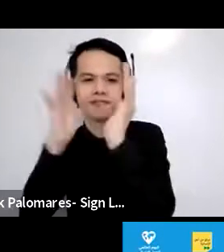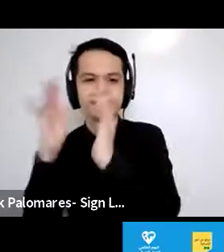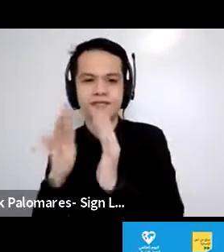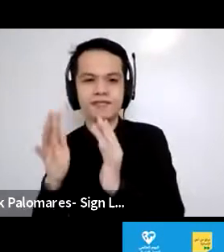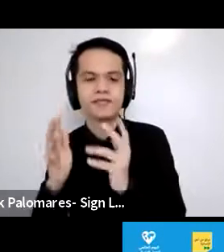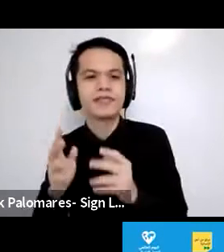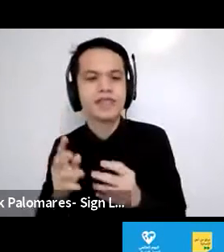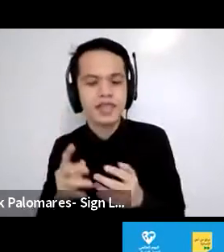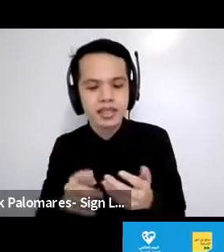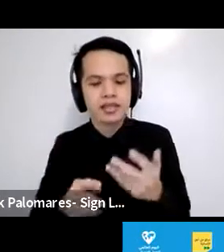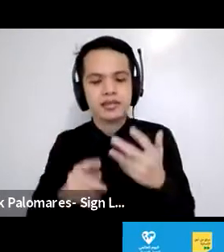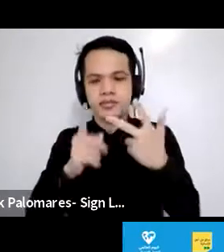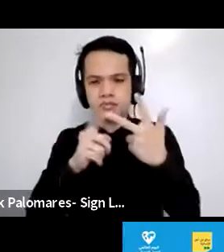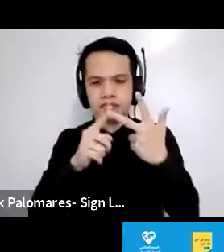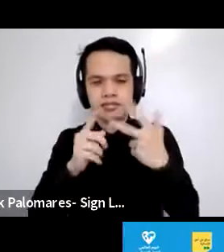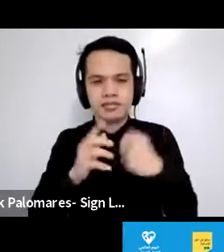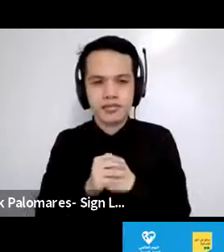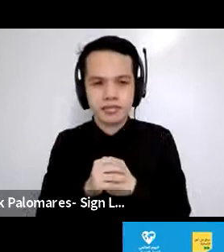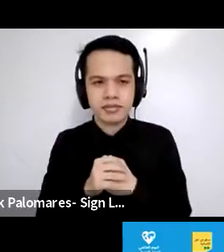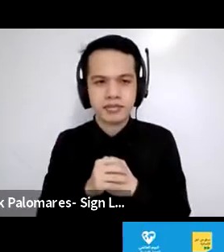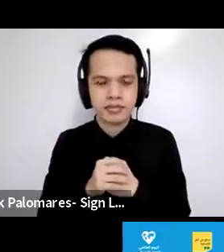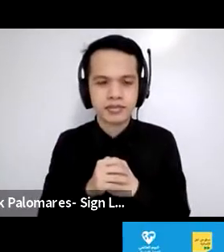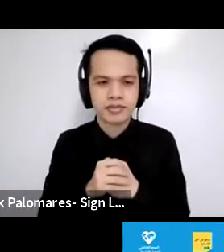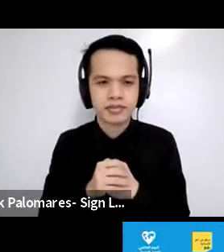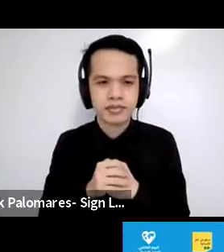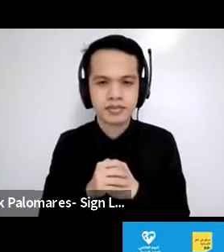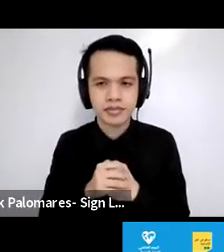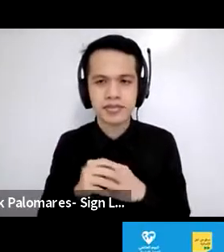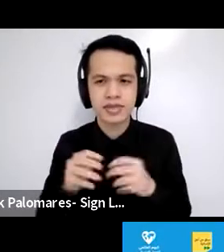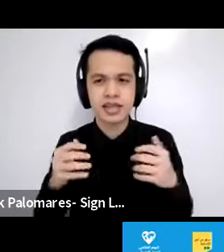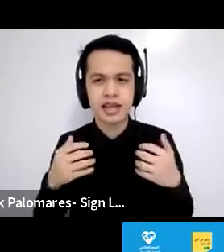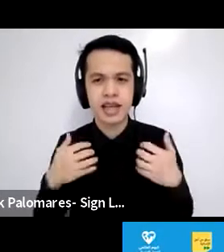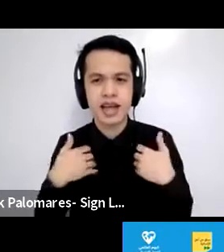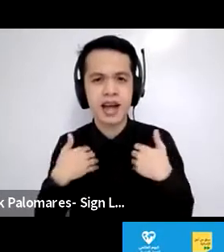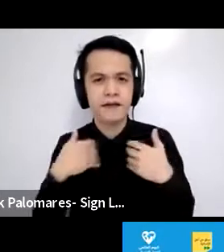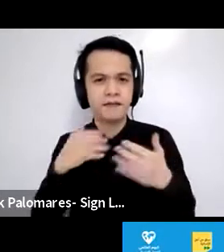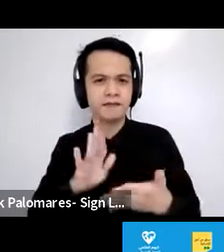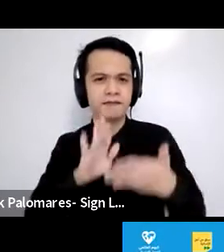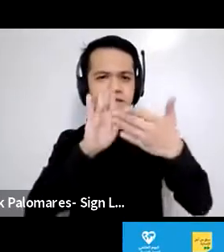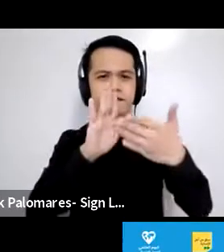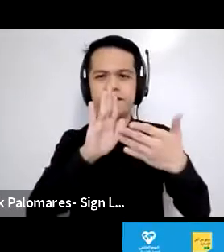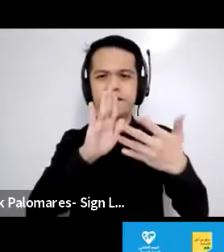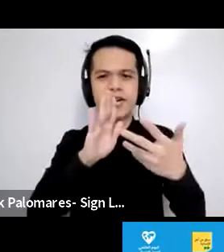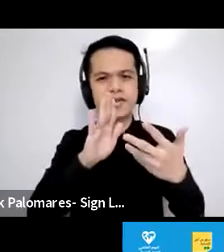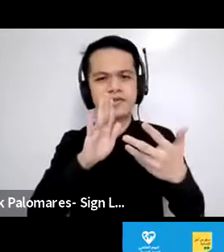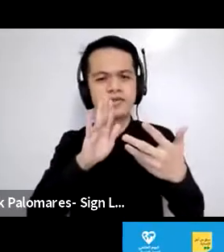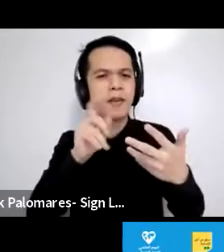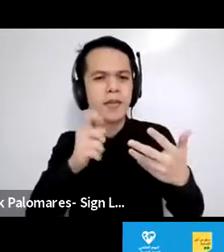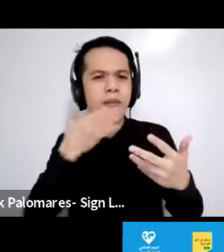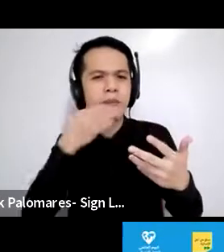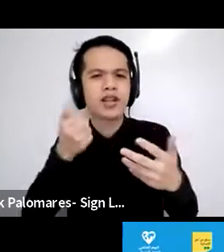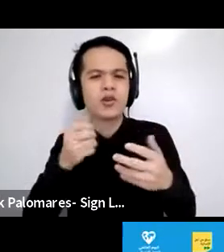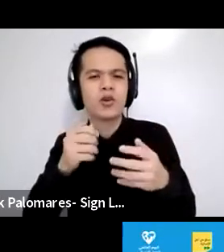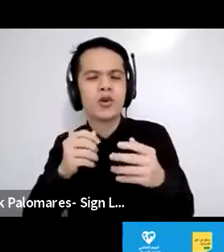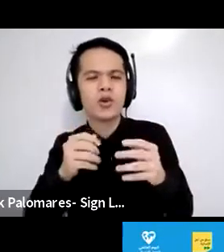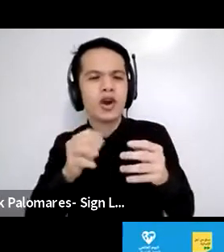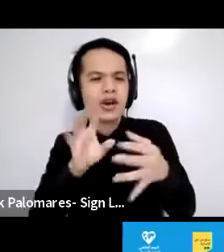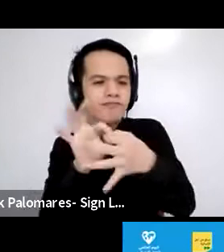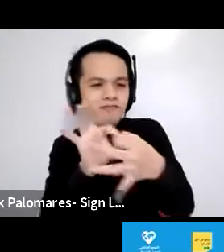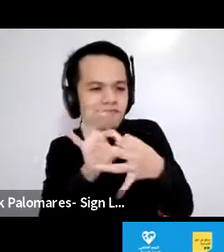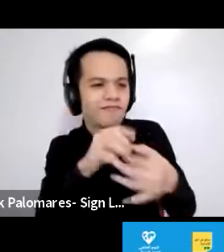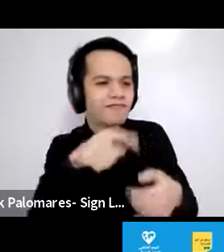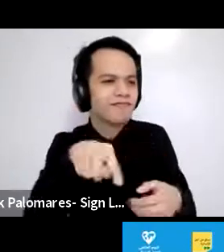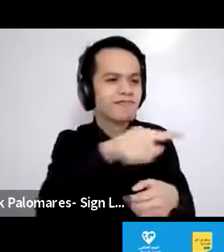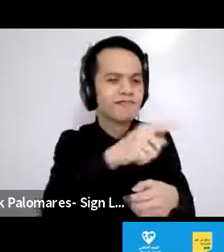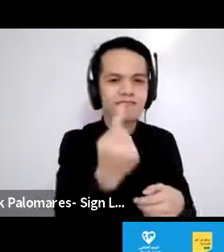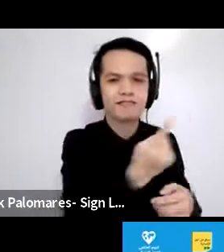third one is we still have siloed approaches. So we need to be better at coordinating among ourselves,